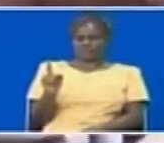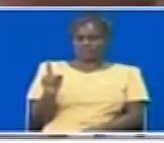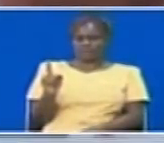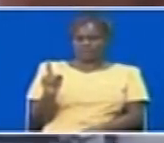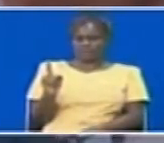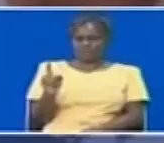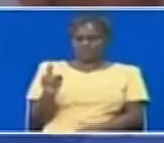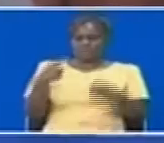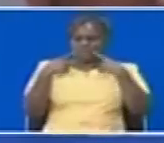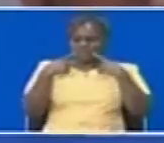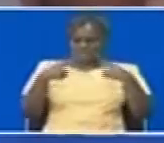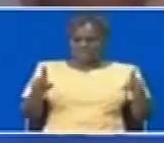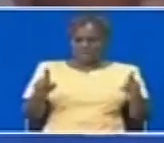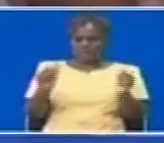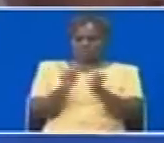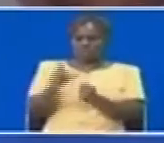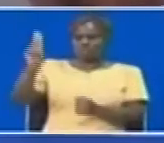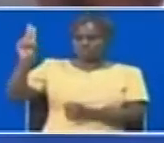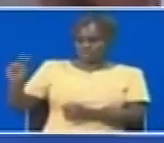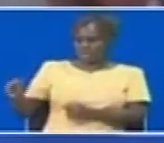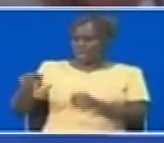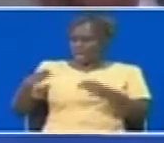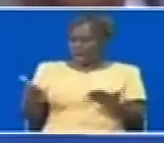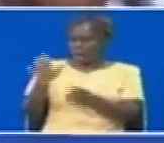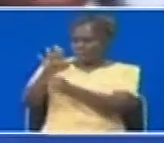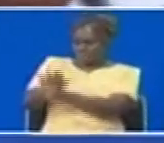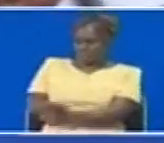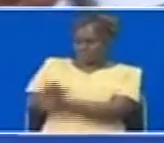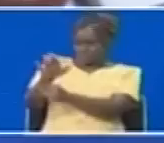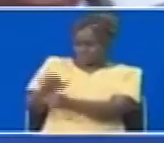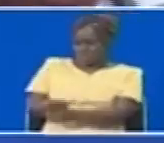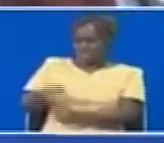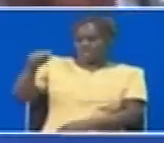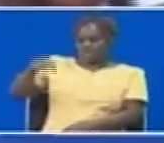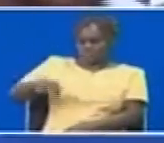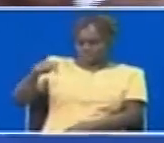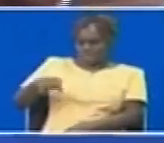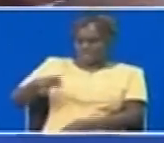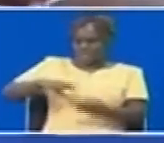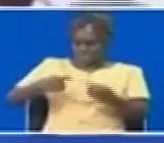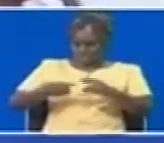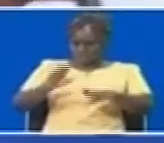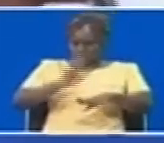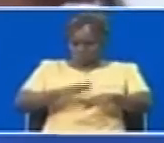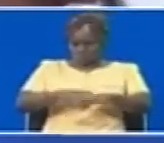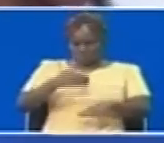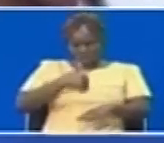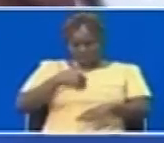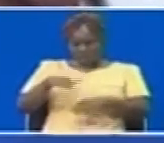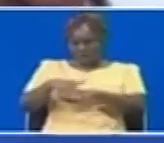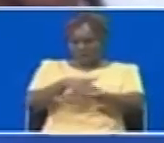ulikuwa declared na United Nations kuwa ni aina ya ubaguzi. Leo iwe ina uhusiano mzuri na nchi za